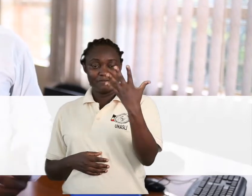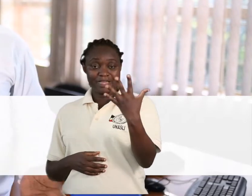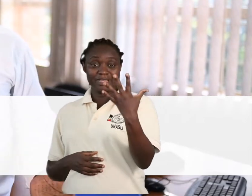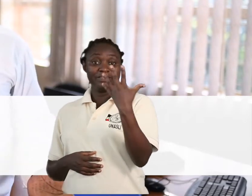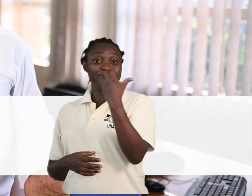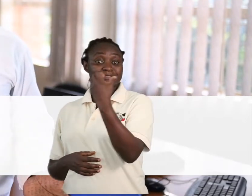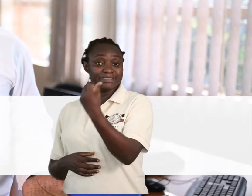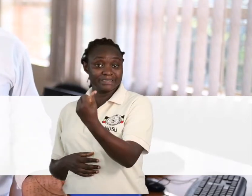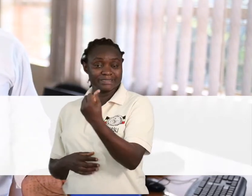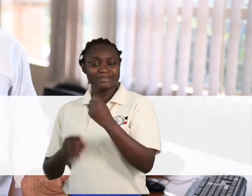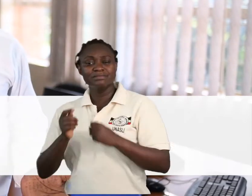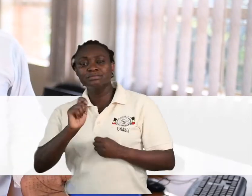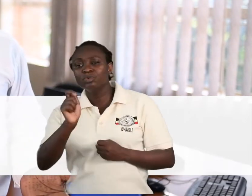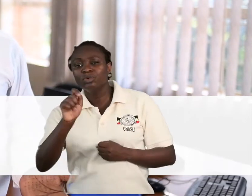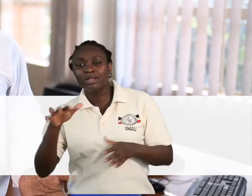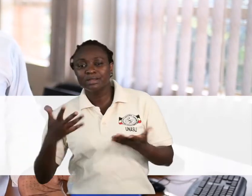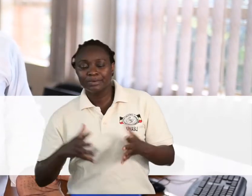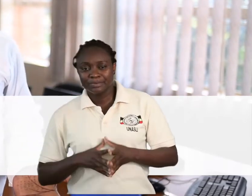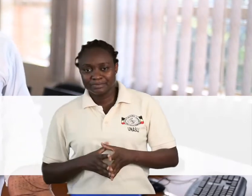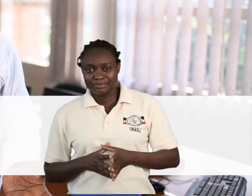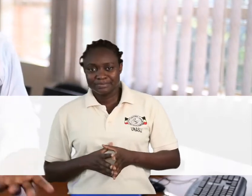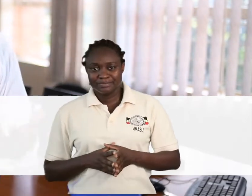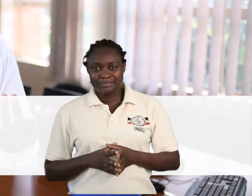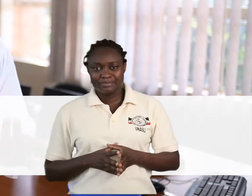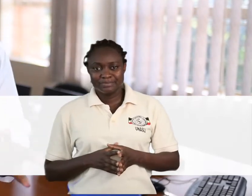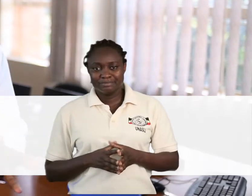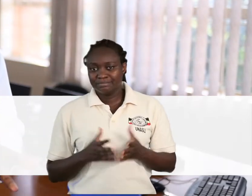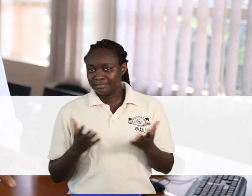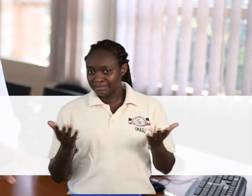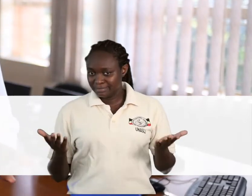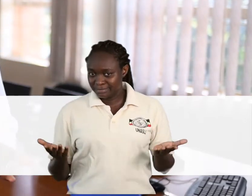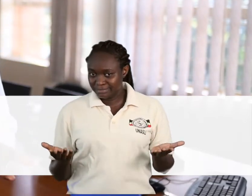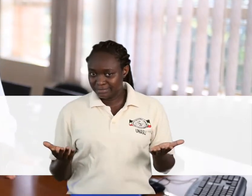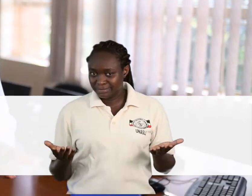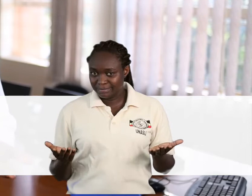156 in Roman numerals. What happens here?